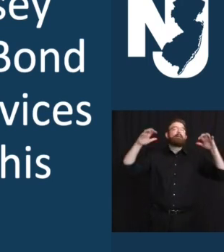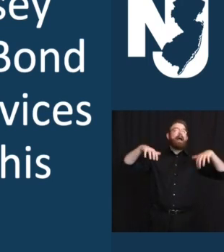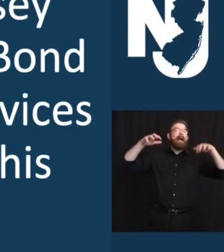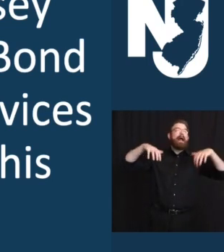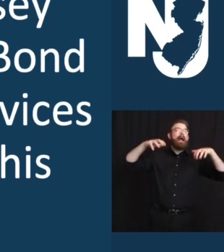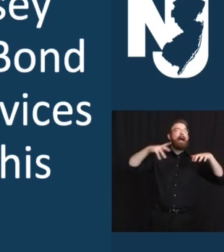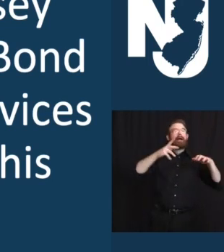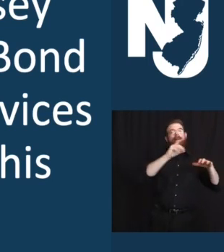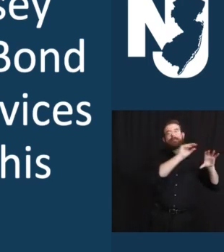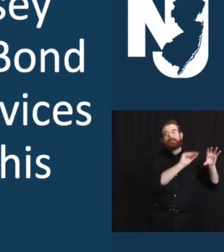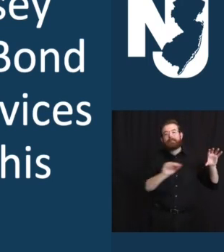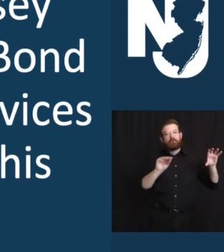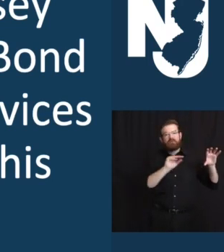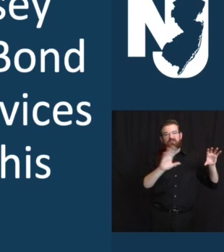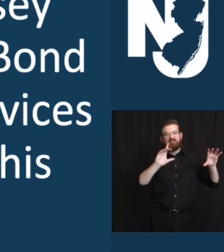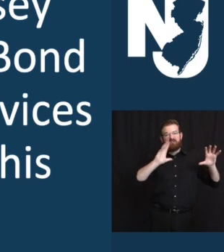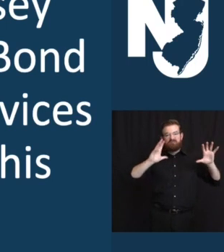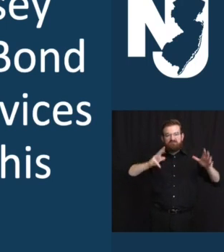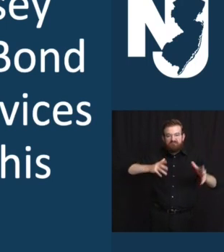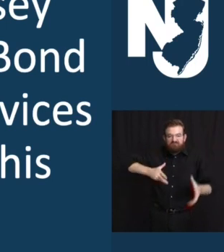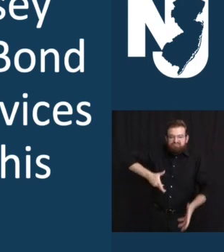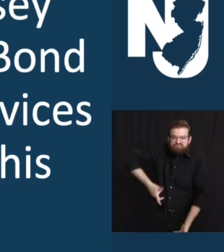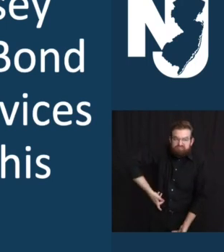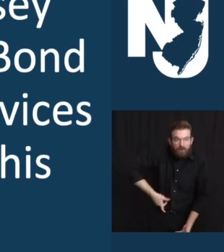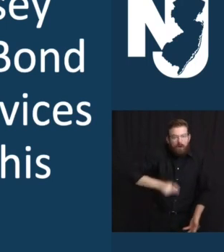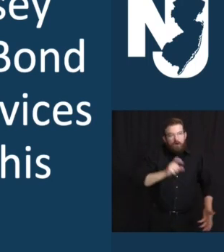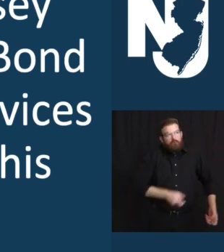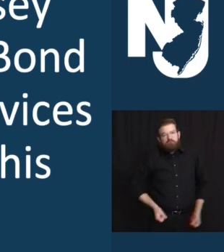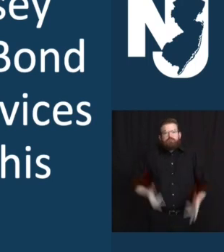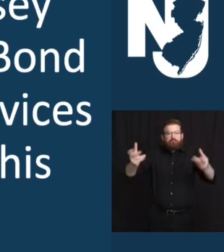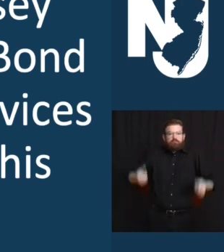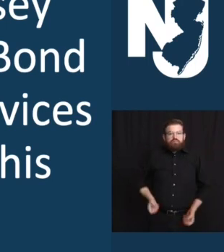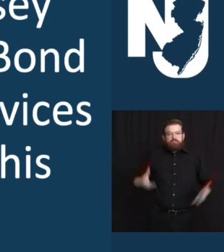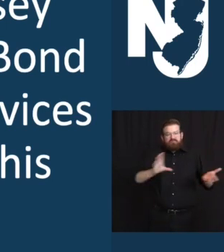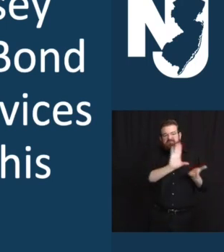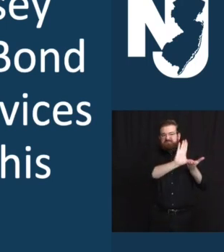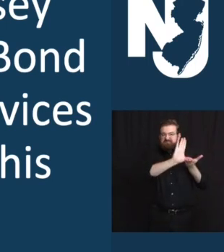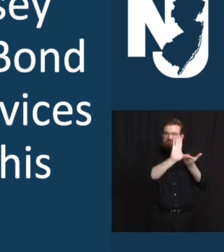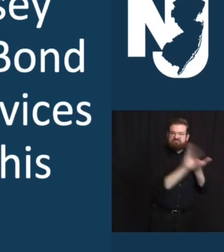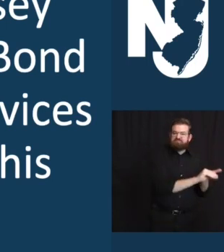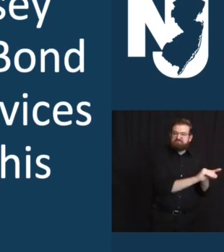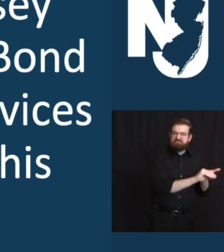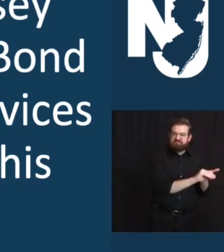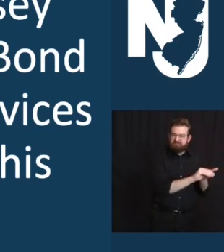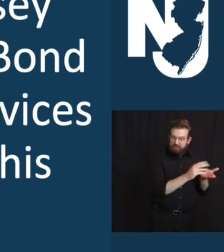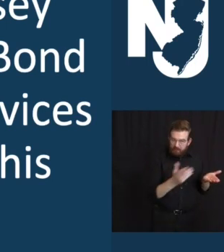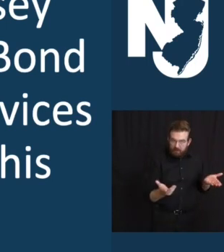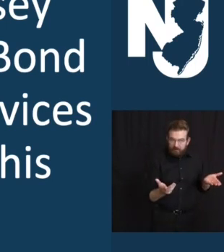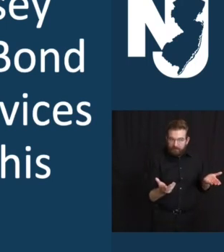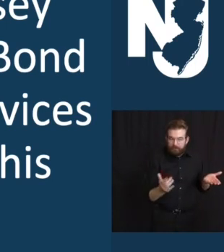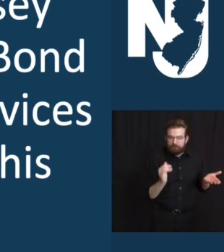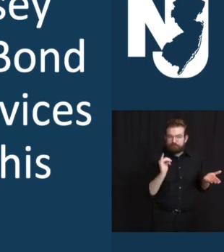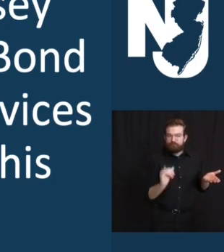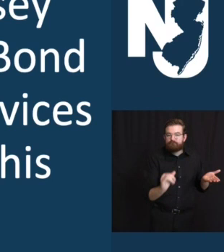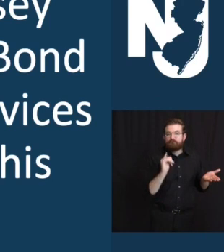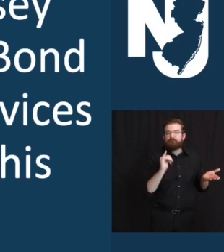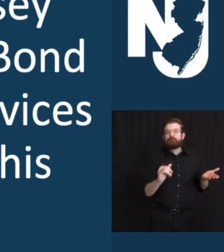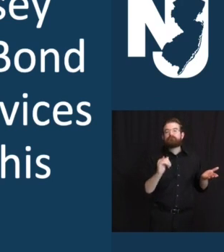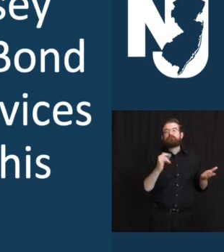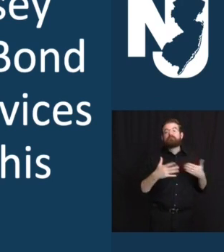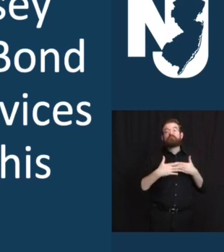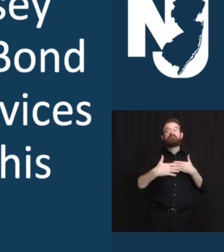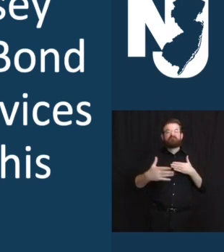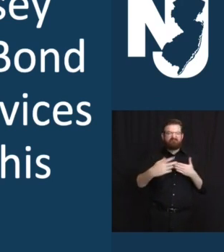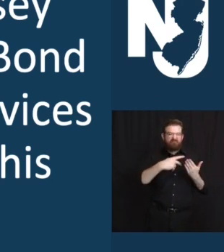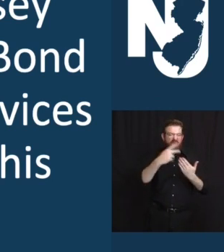produced a 3-month budget that cuts deeply into the programs that millions of residents rely upon, and we'll be producing a